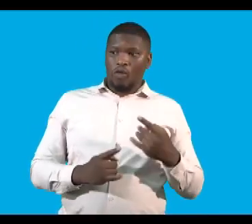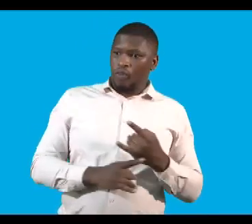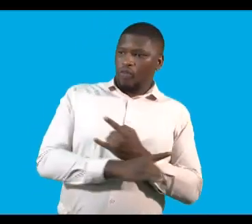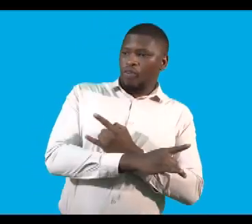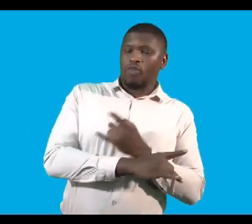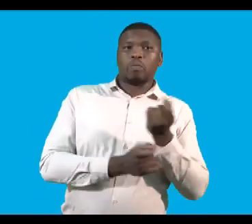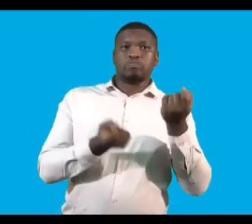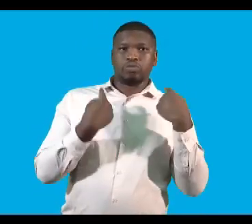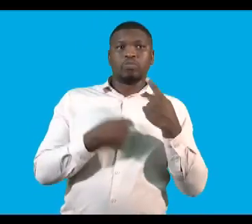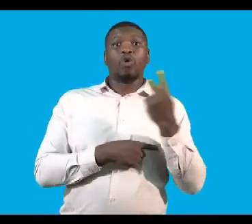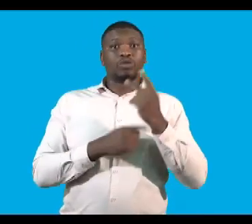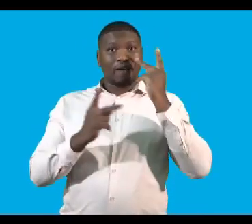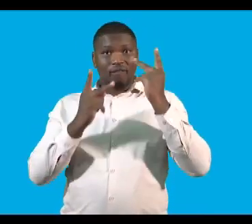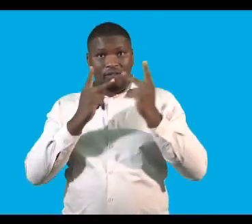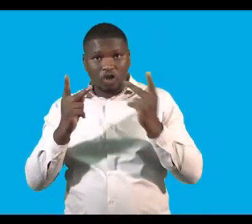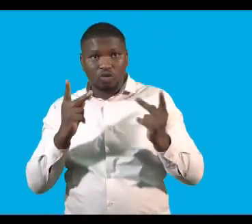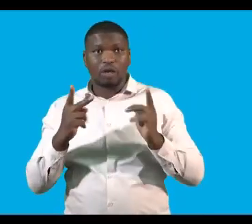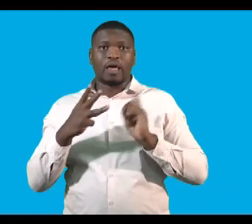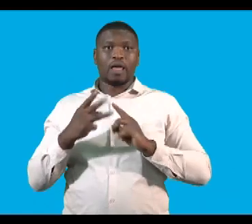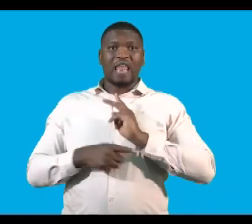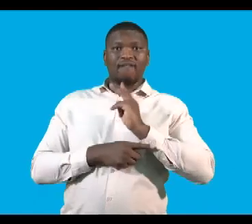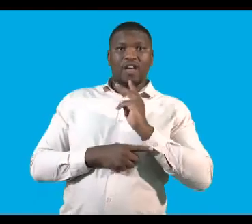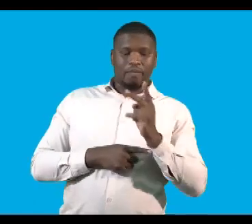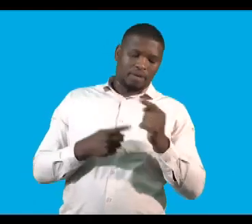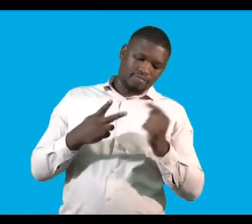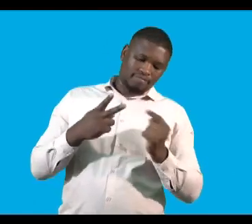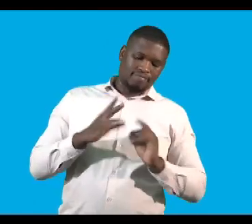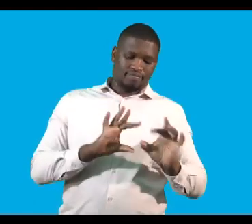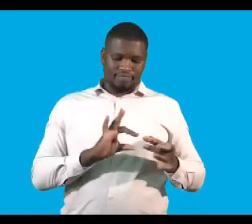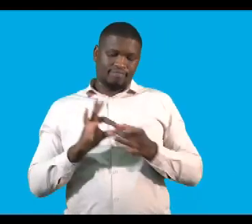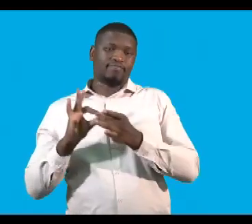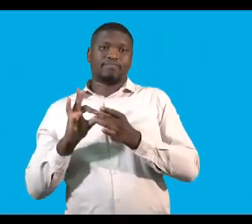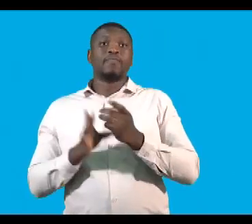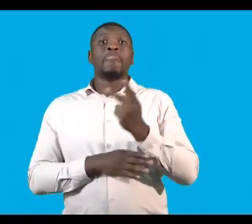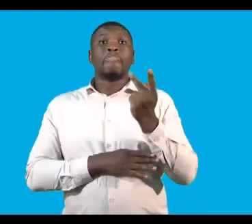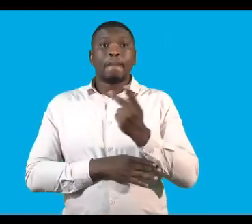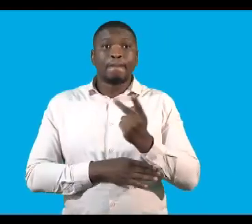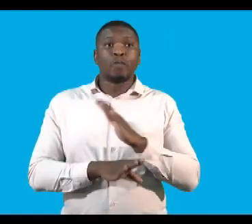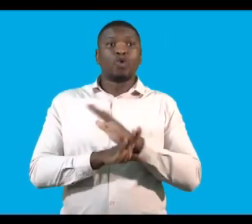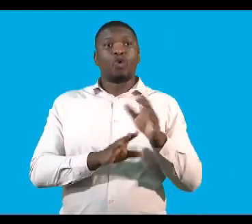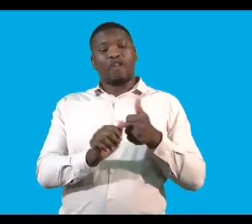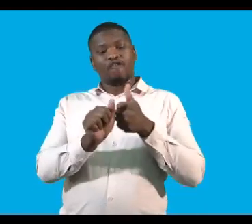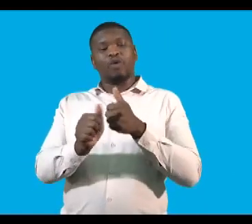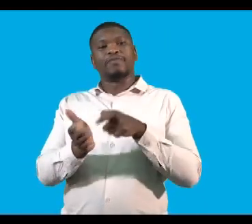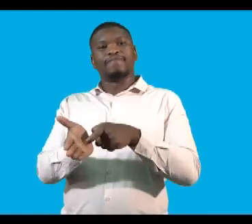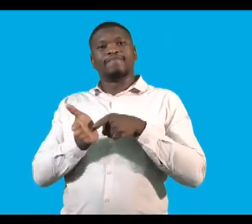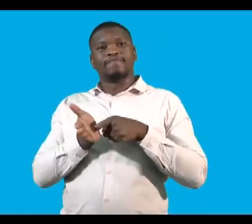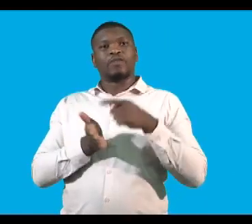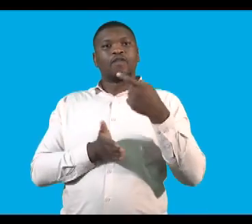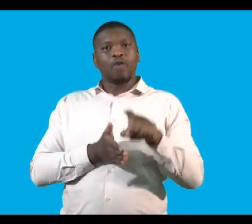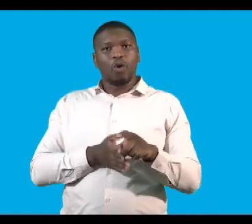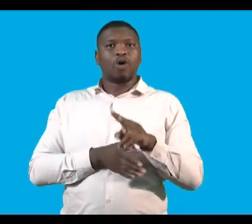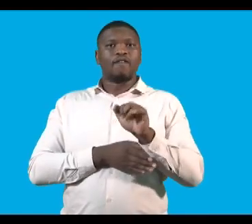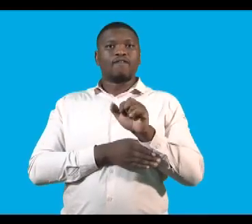not linking the visual and verbal elements to the message of the cartoon. Also, not following the requirements of